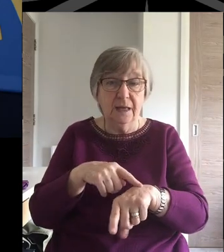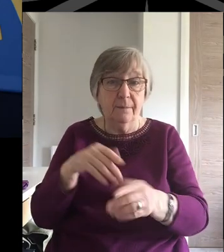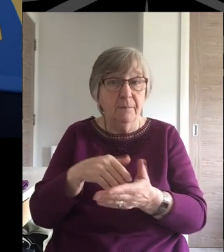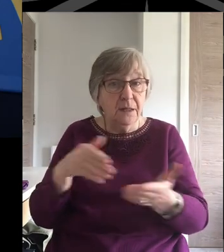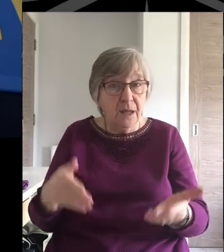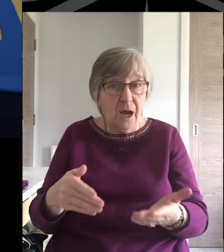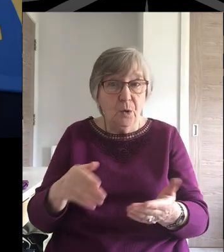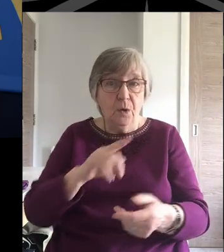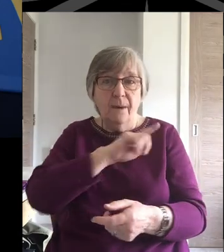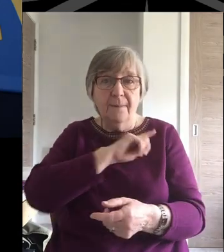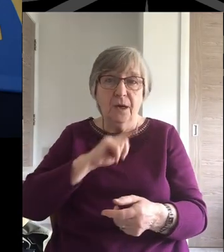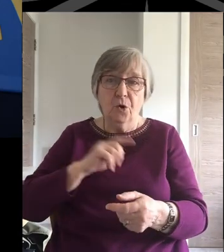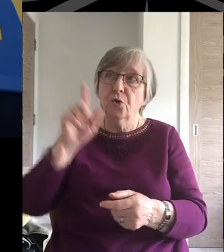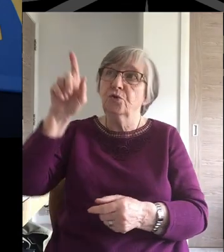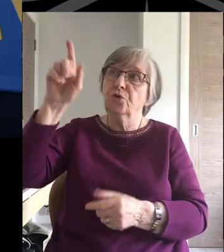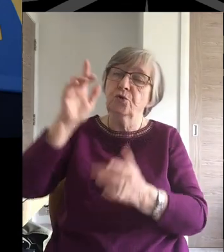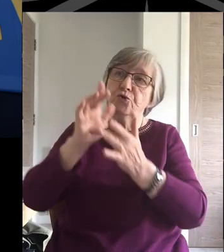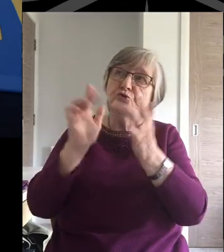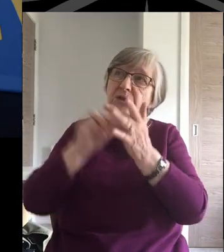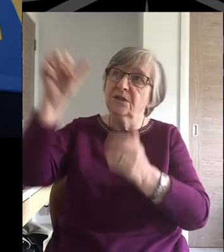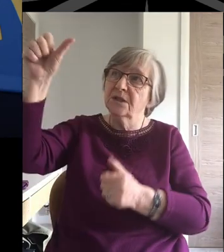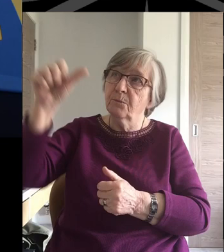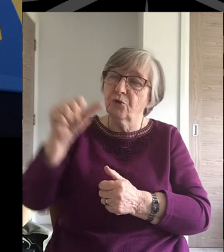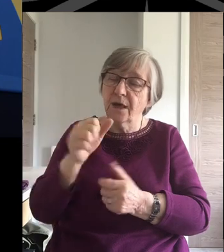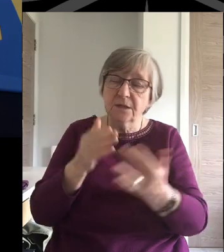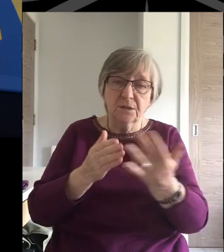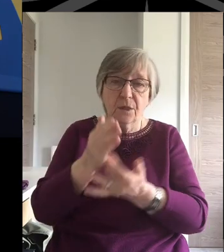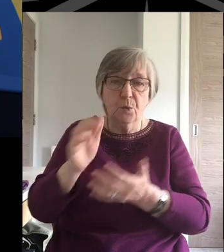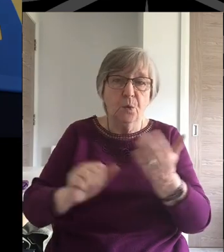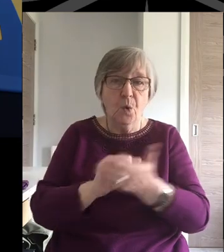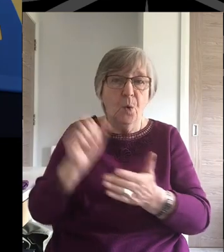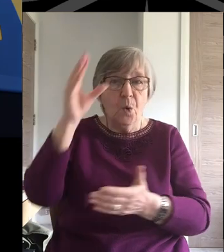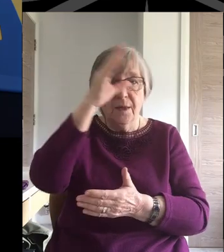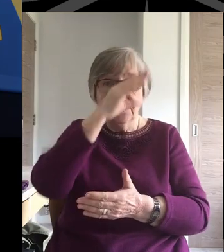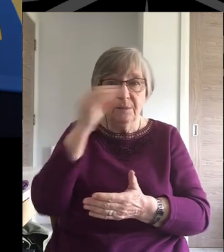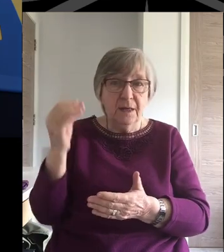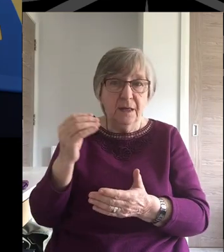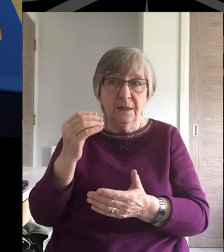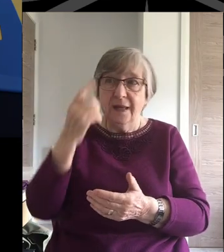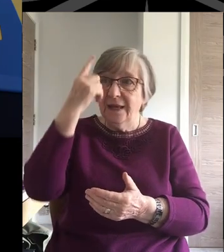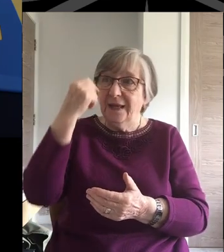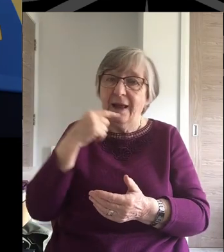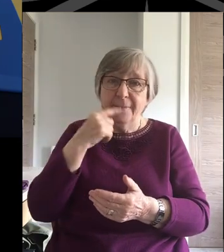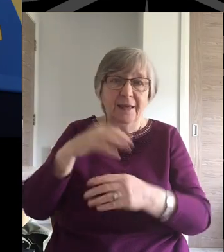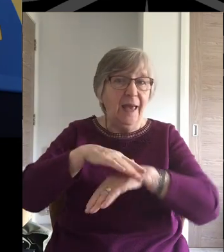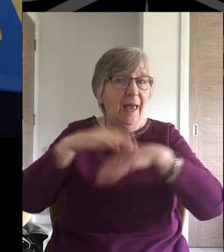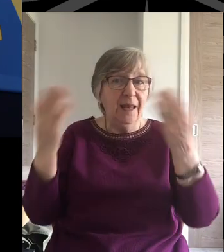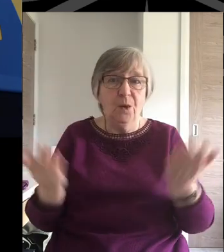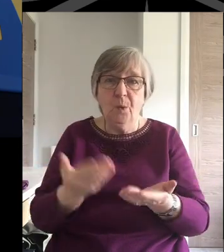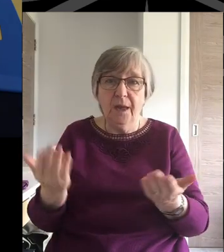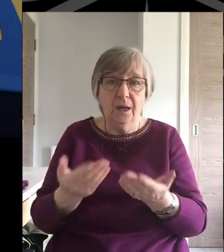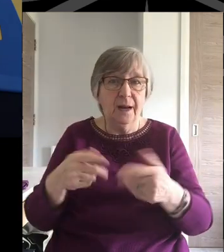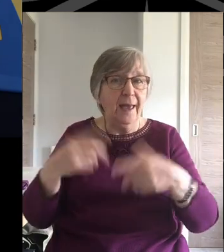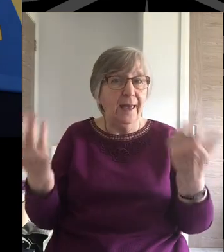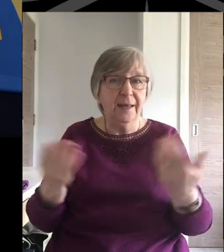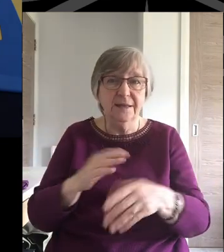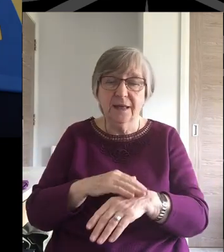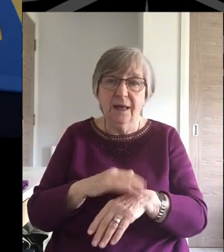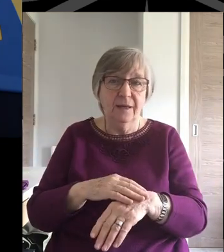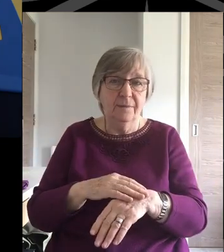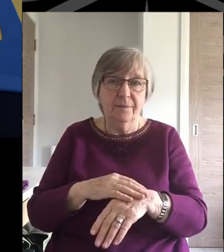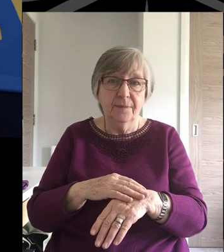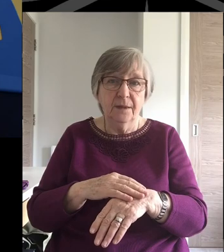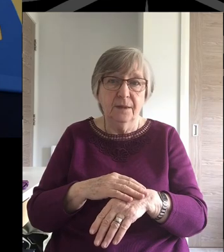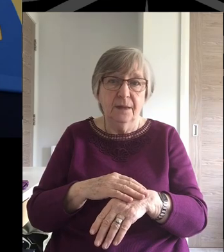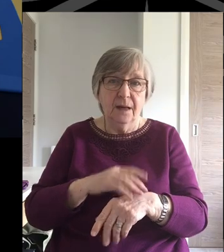presence is through the Holy Spirit, he is available at all times, in all places. And as a result of